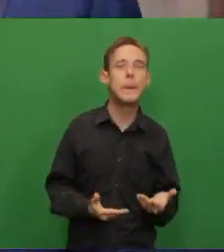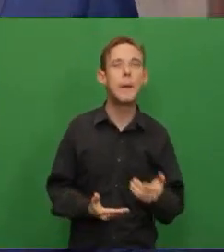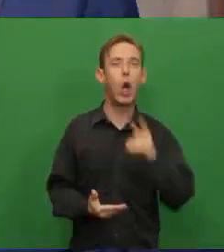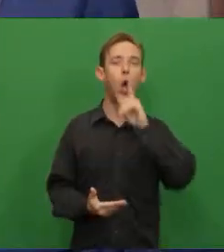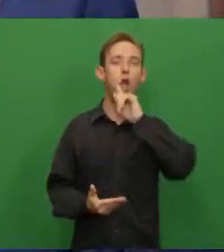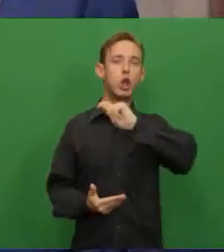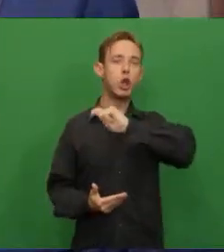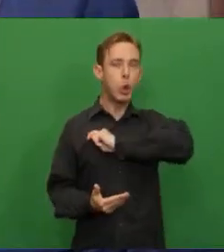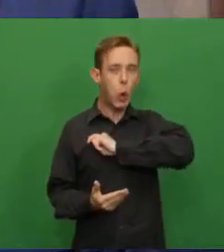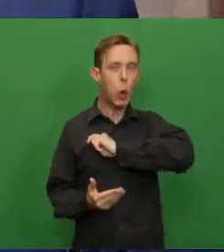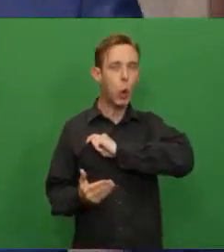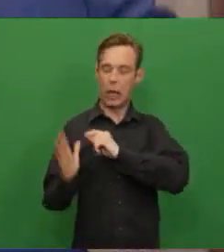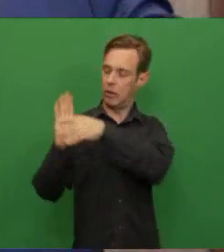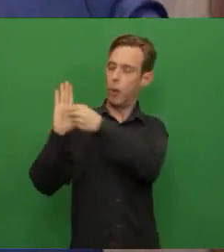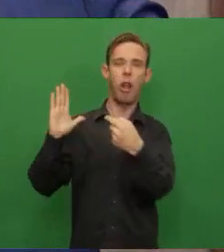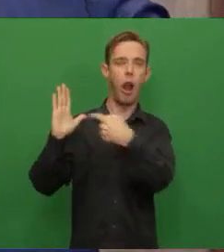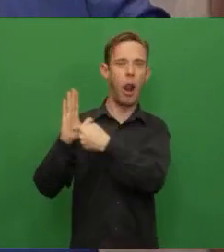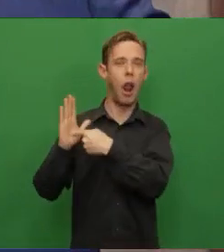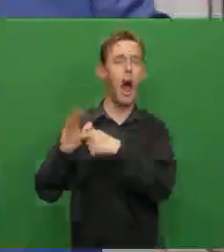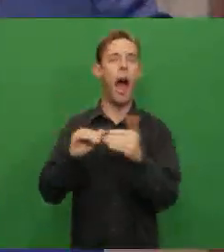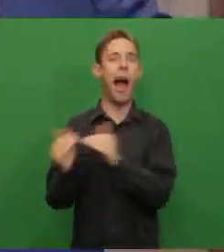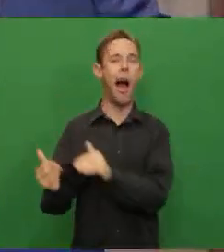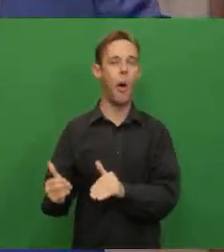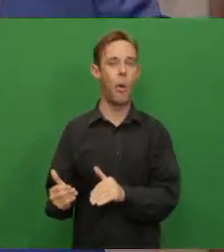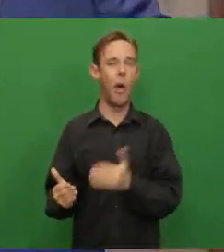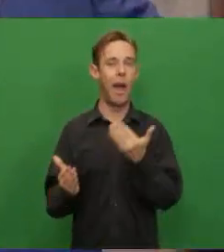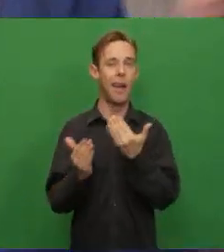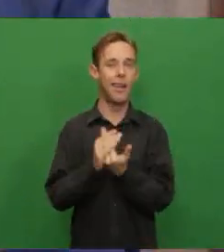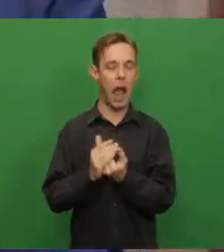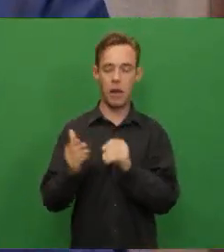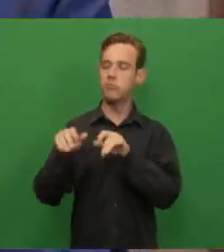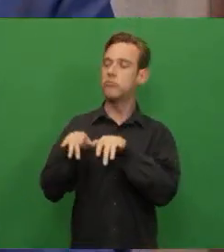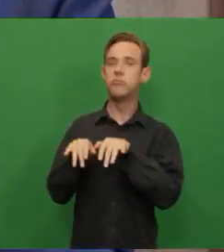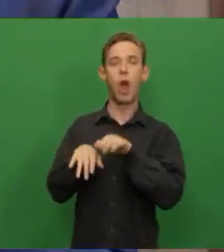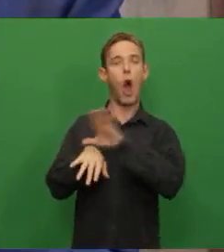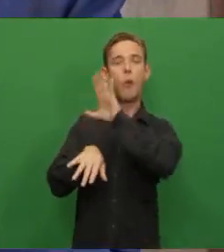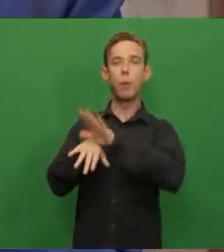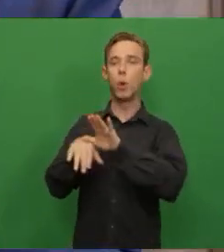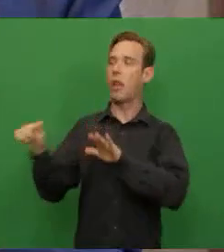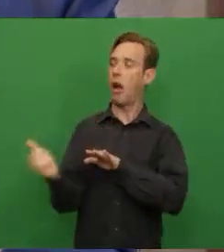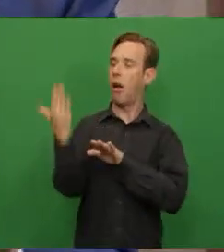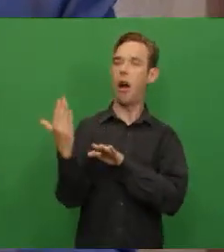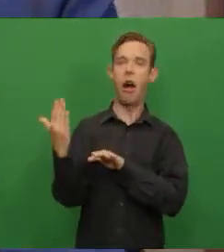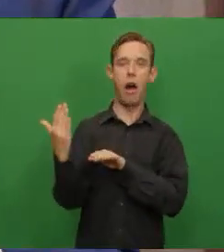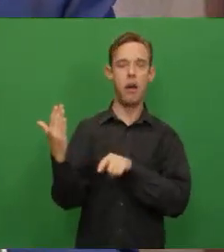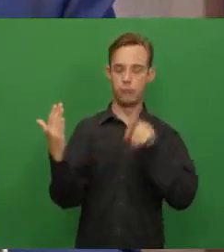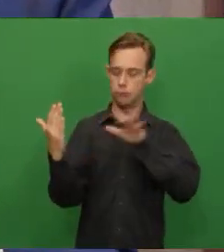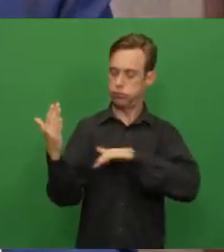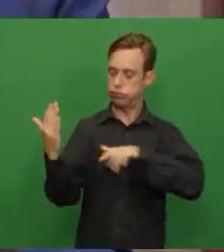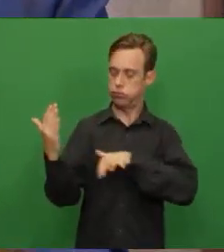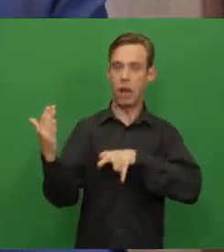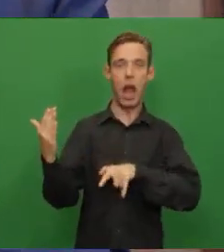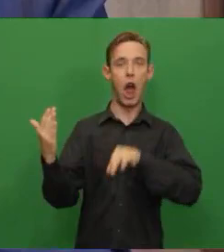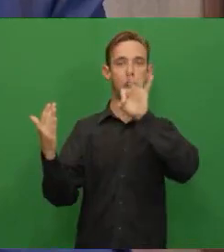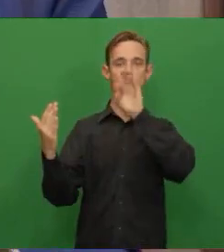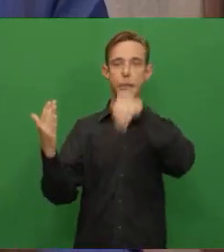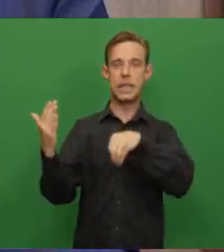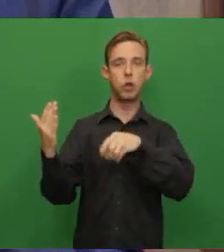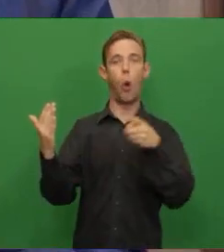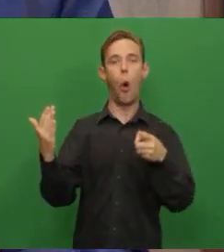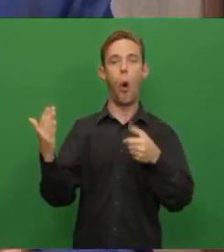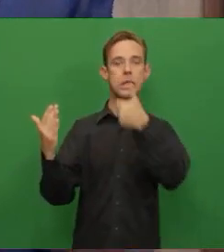the way in which QPMs work, you can't put 3 to 6 into the QPM. It would want a point. So it was easier to